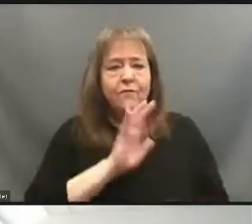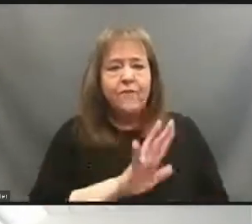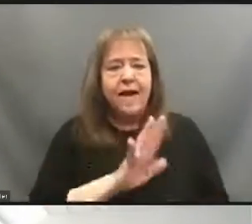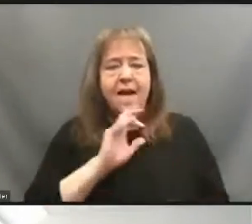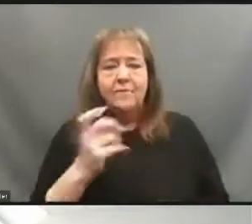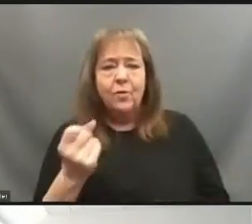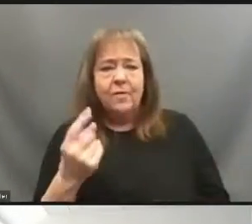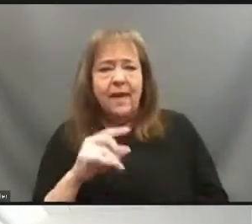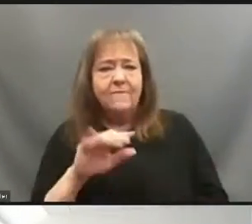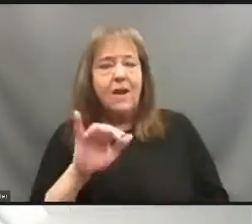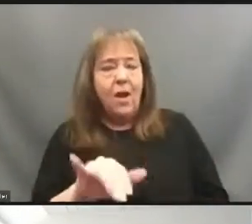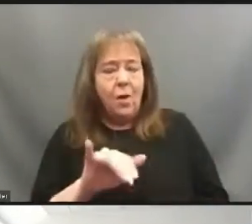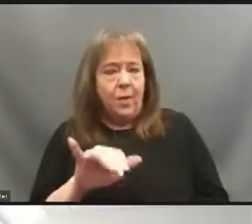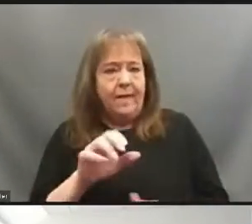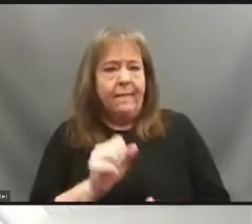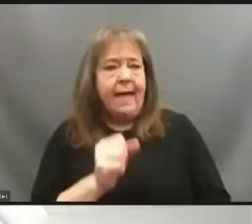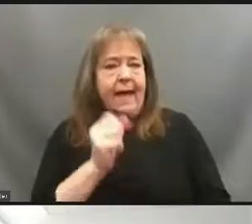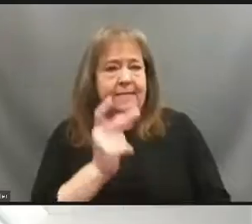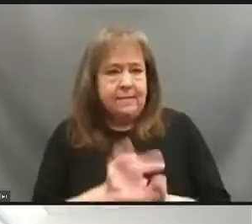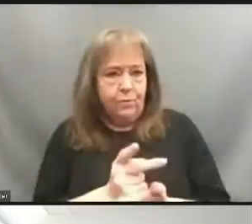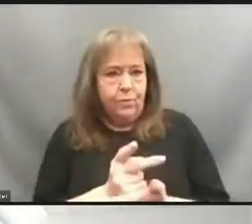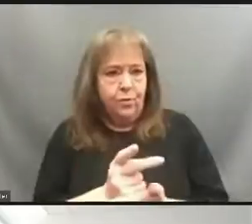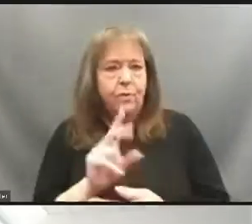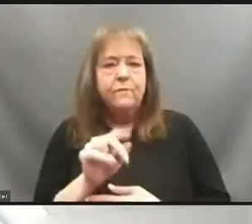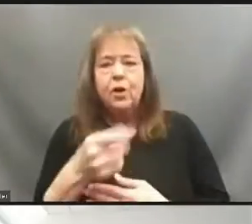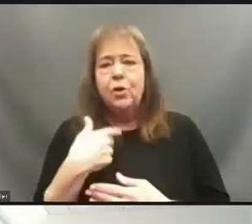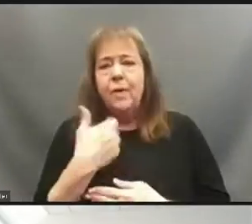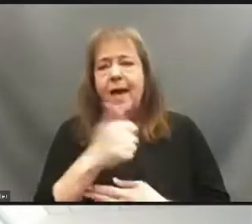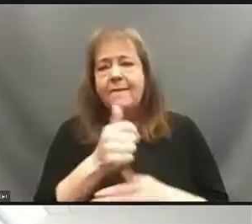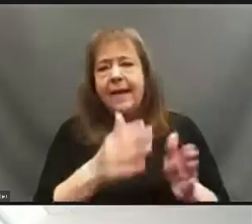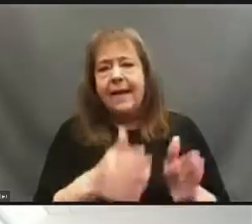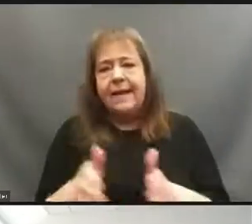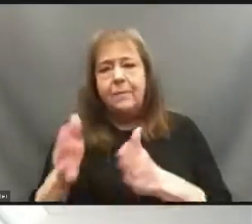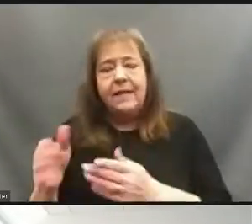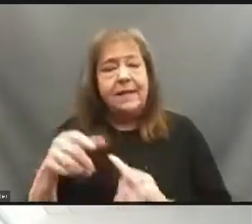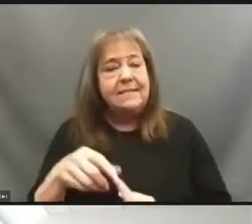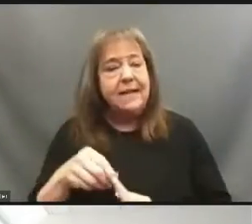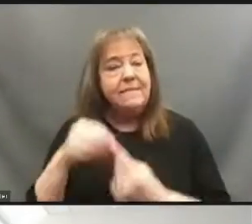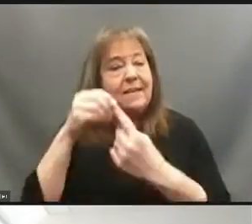to potentially have special clinics